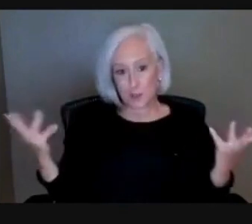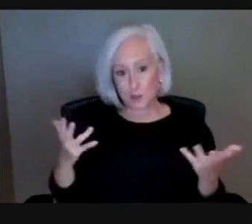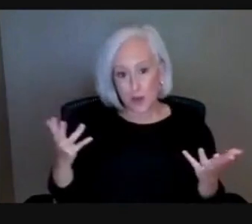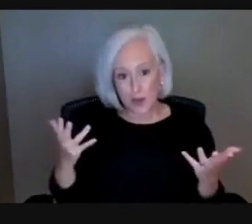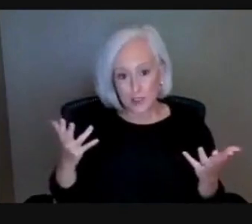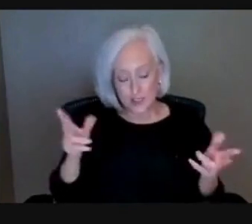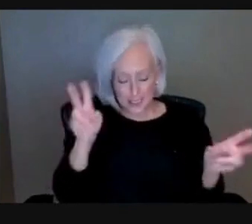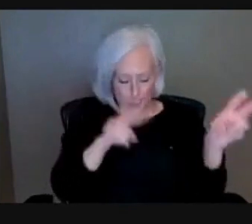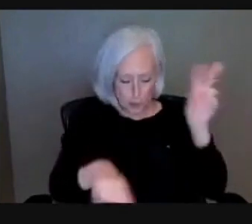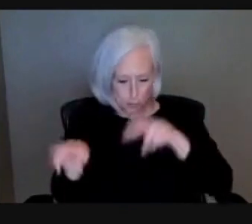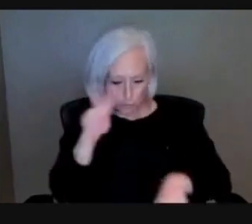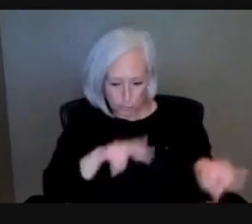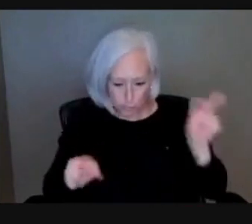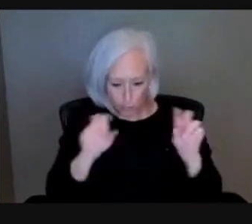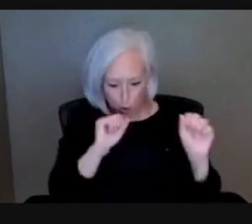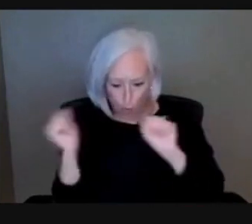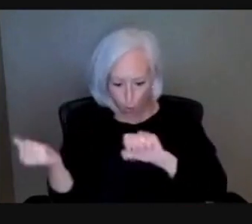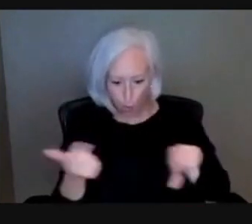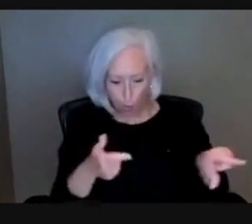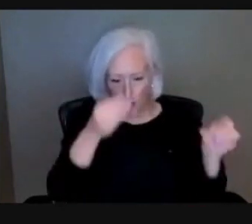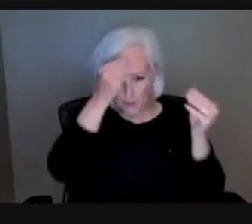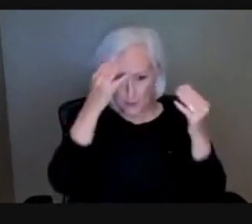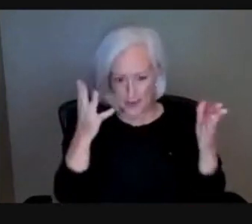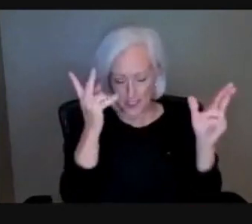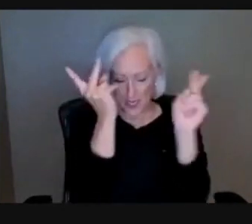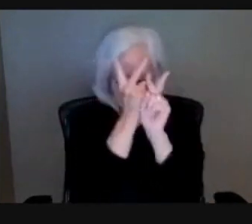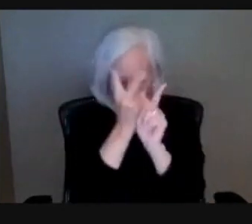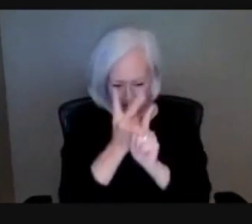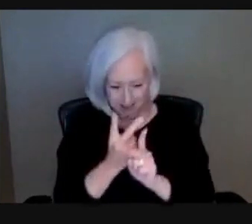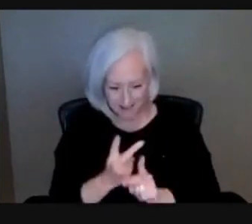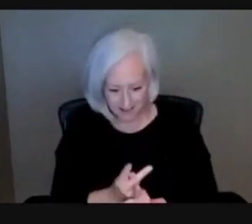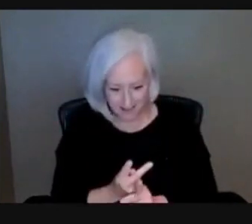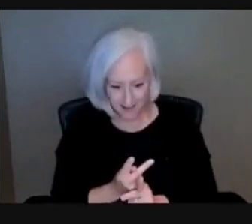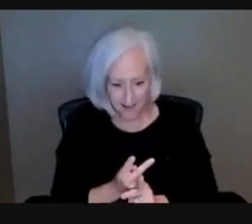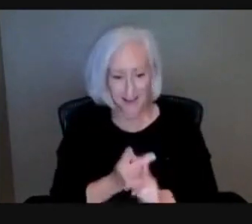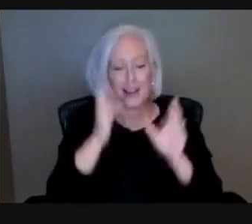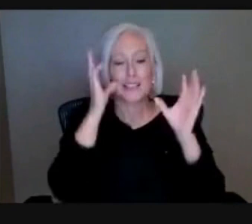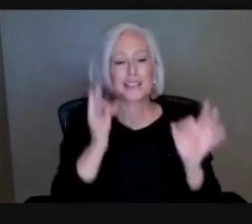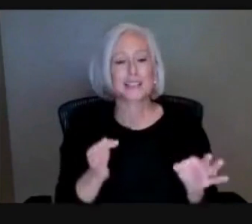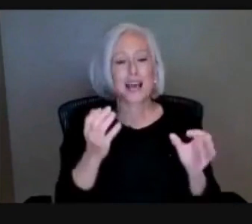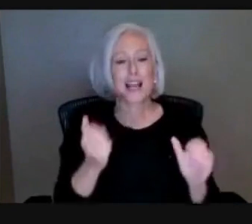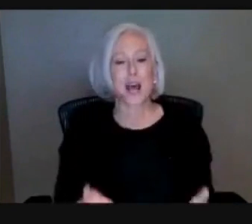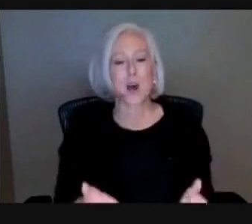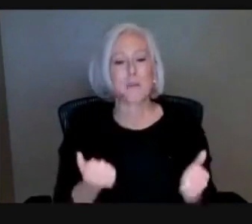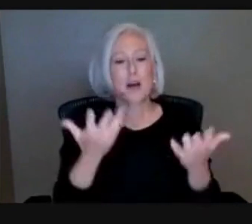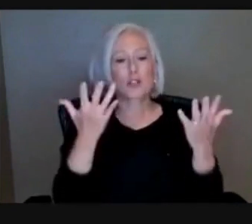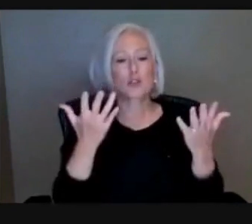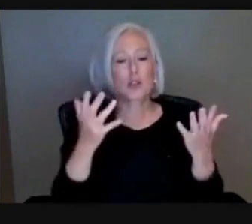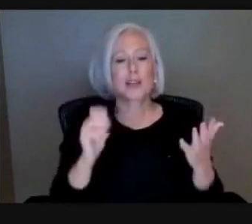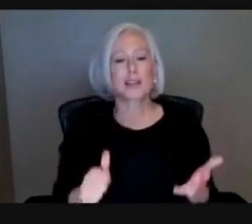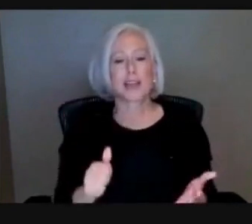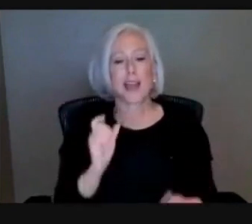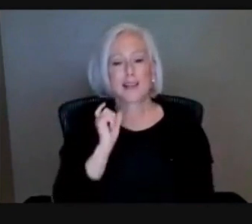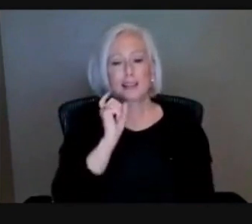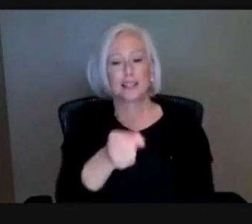look at all of that information. We calculate it and we determine how much we think you can buy. And what we do then is